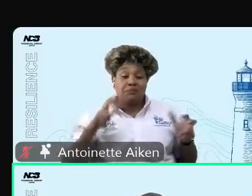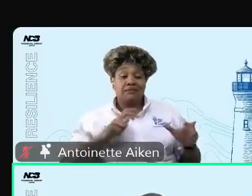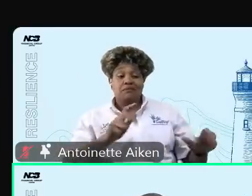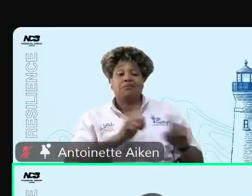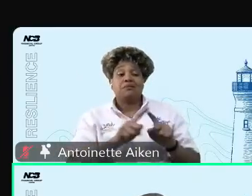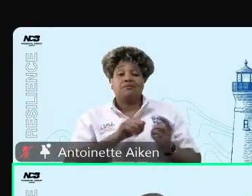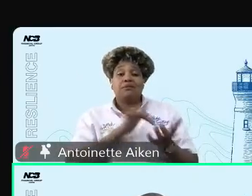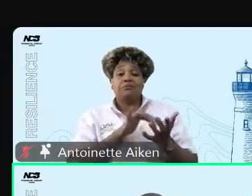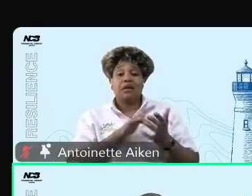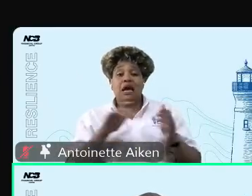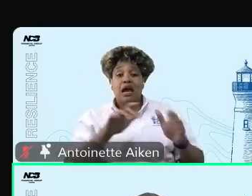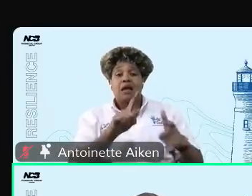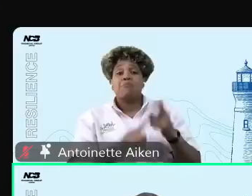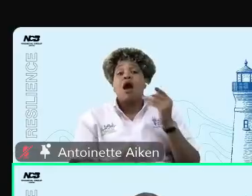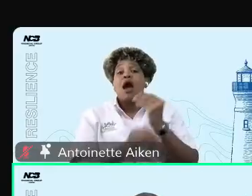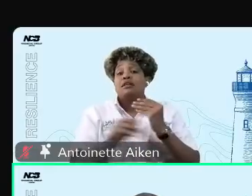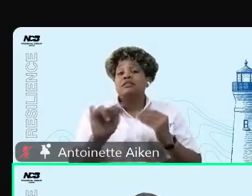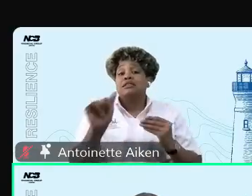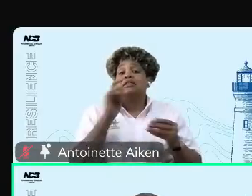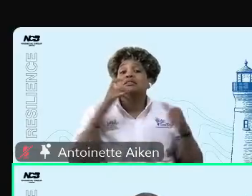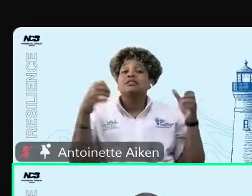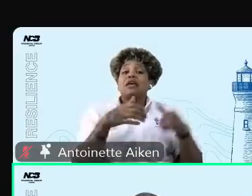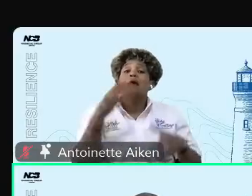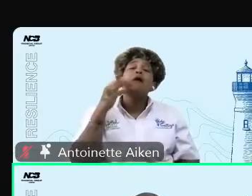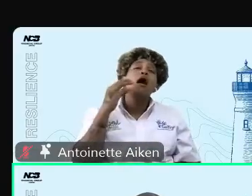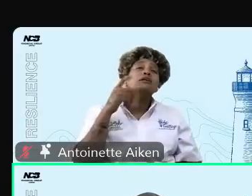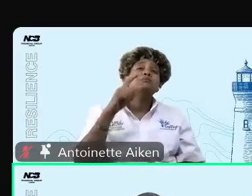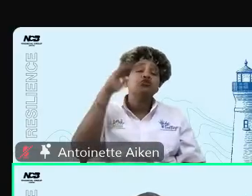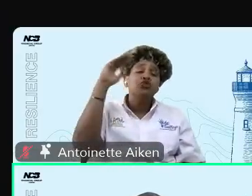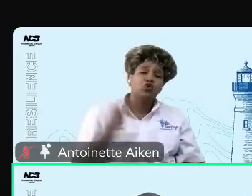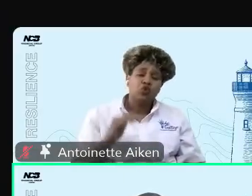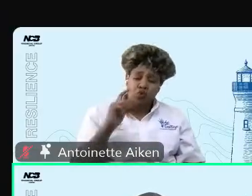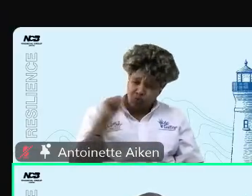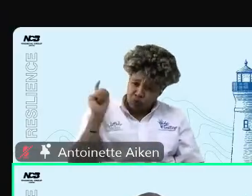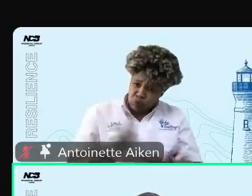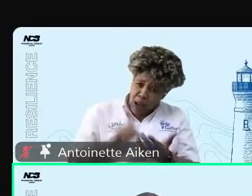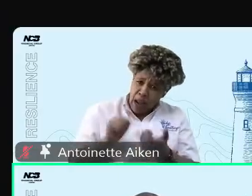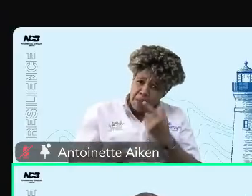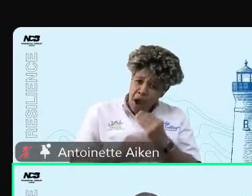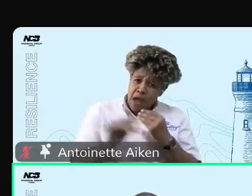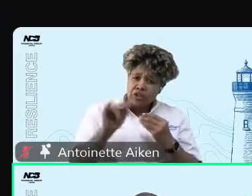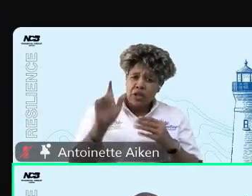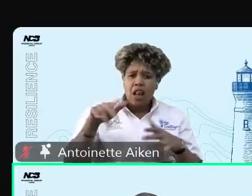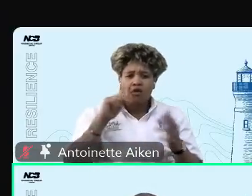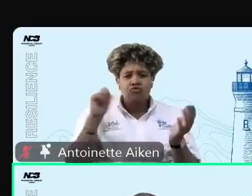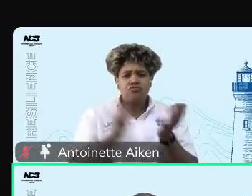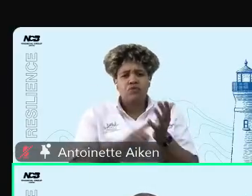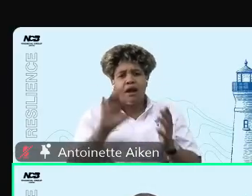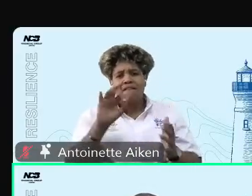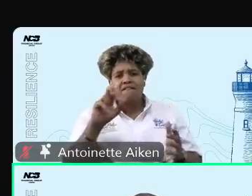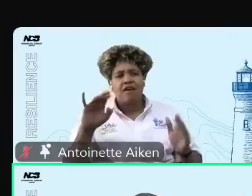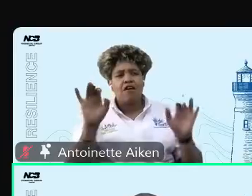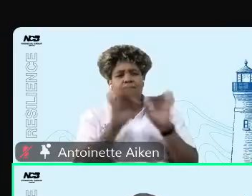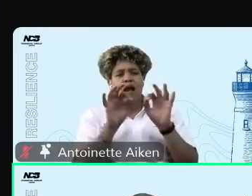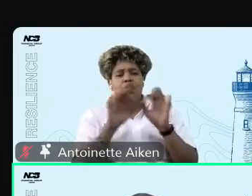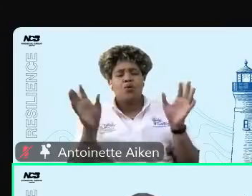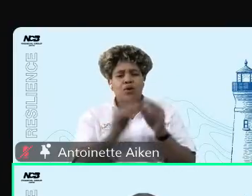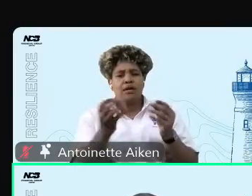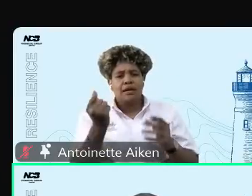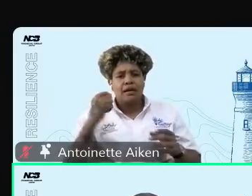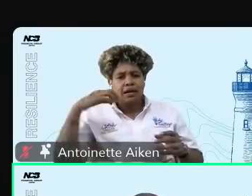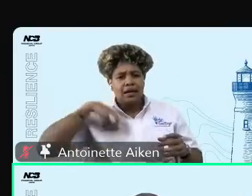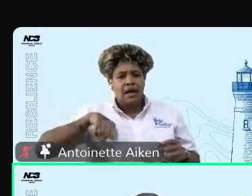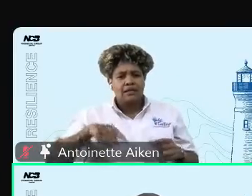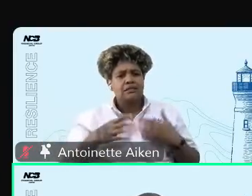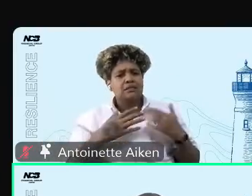activities. Additionally, the segment experienced reduced realized and also unrealized fair value gains.